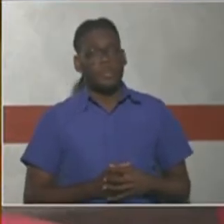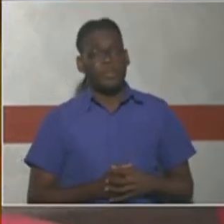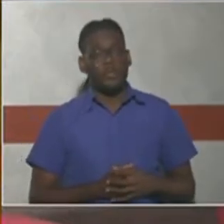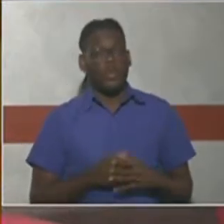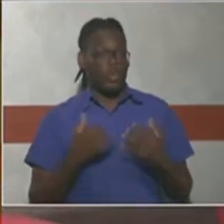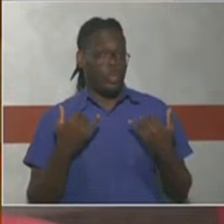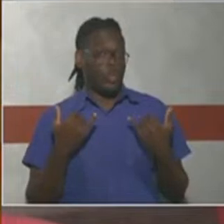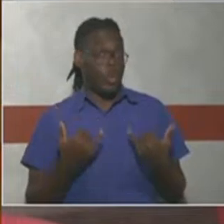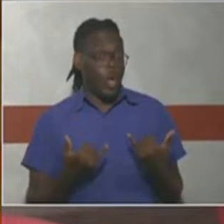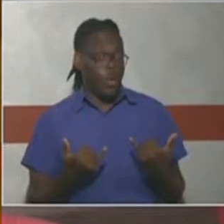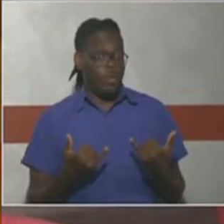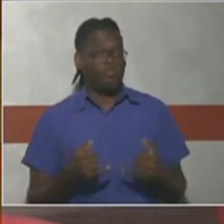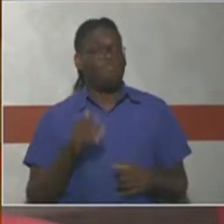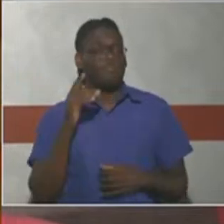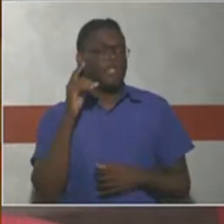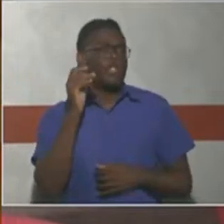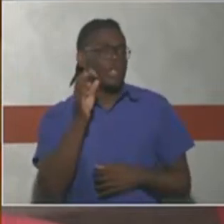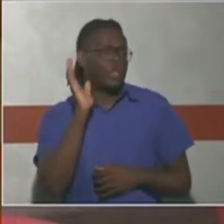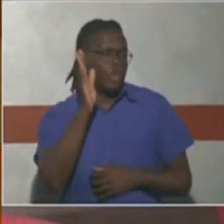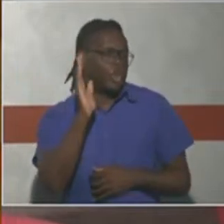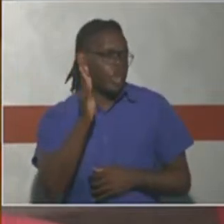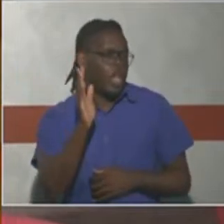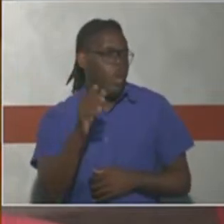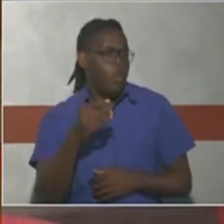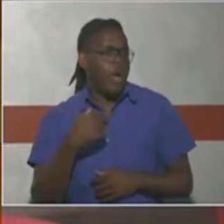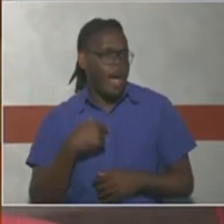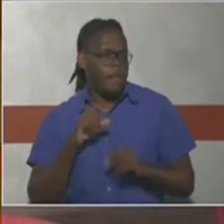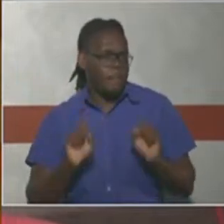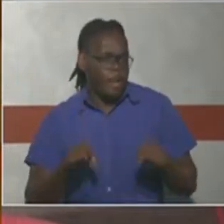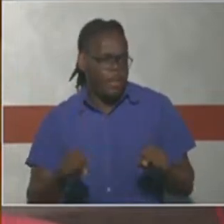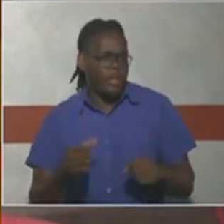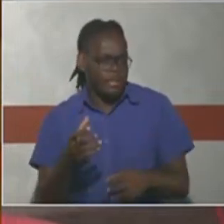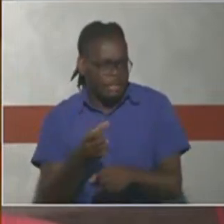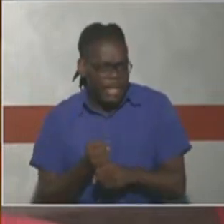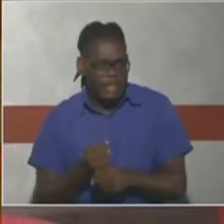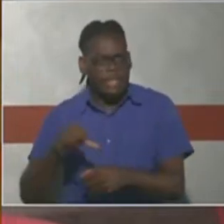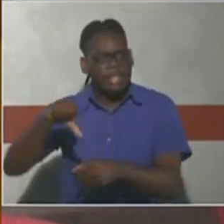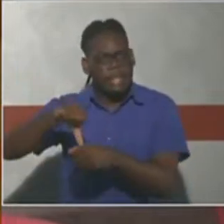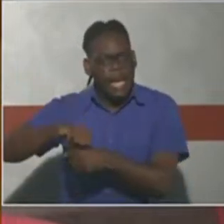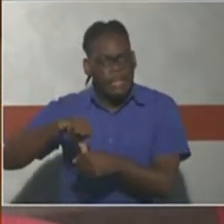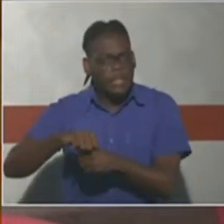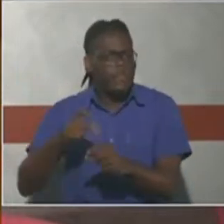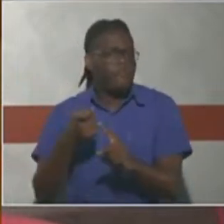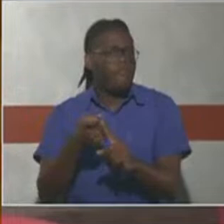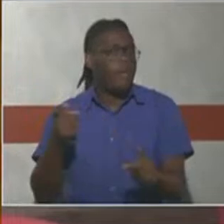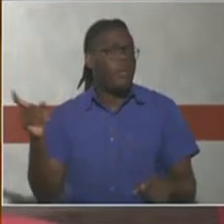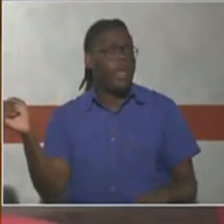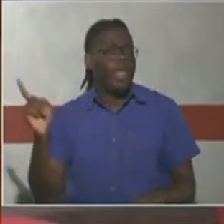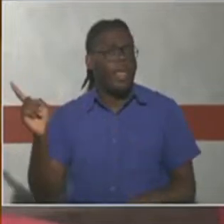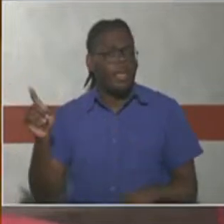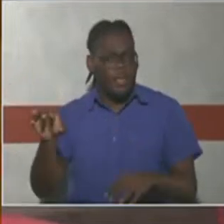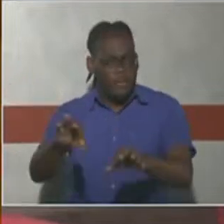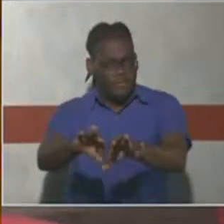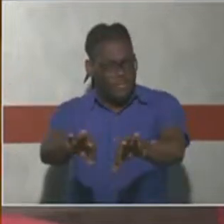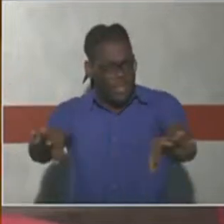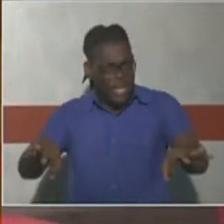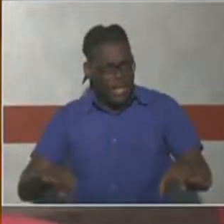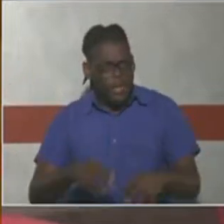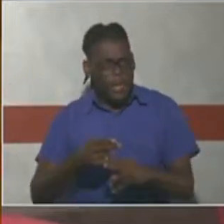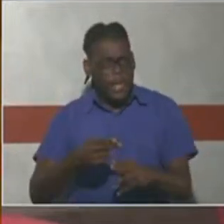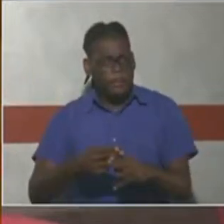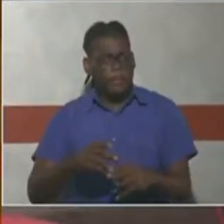gas from Dragon, does that open up now the possibility of a window for Train 1?